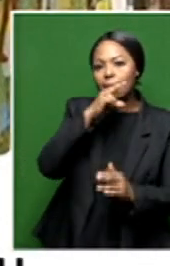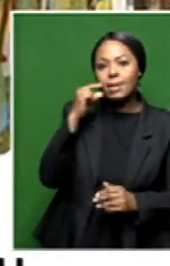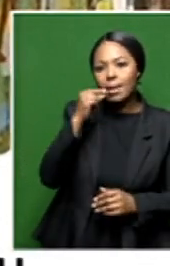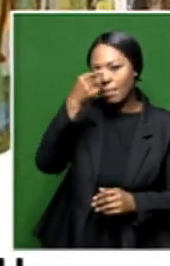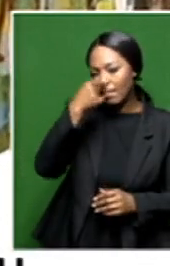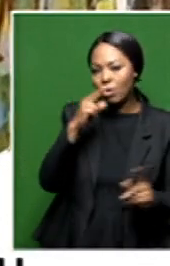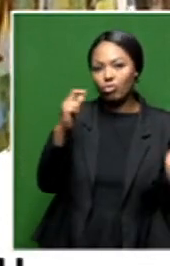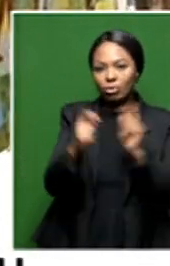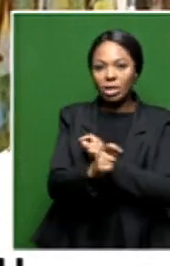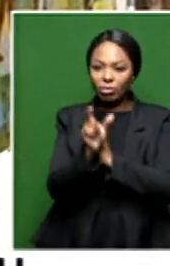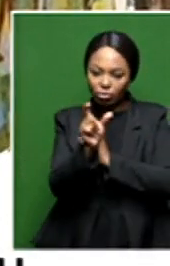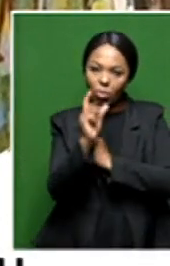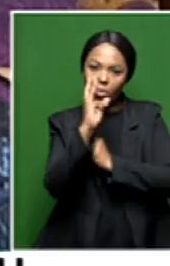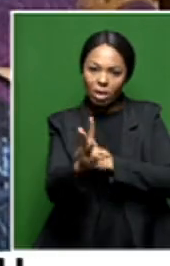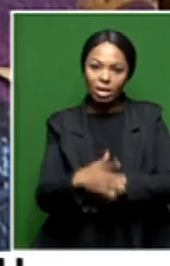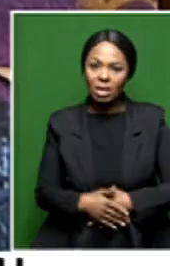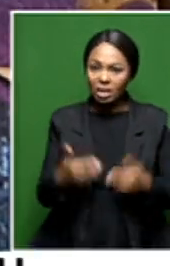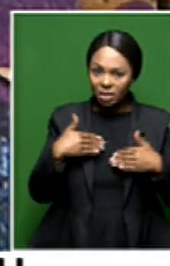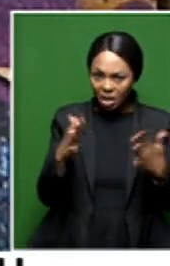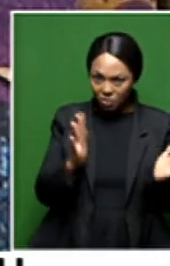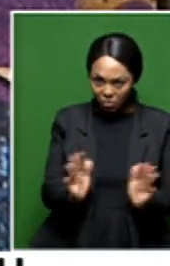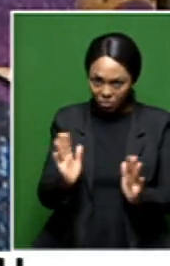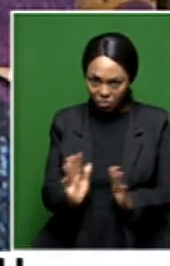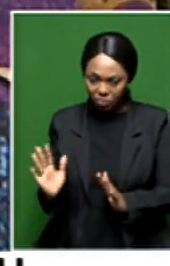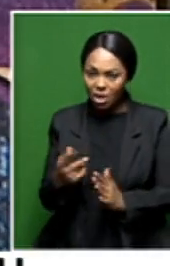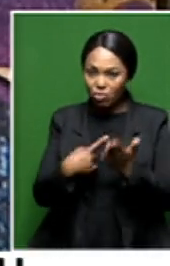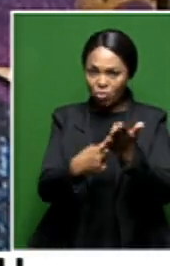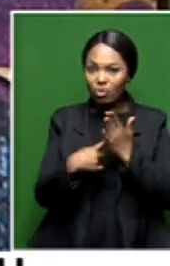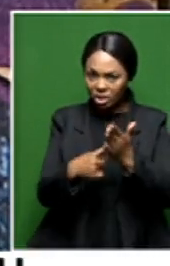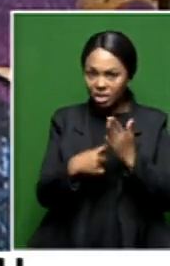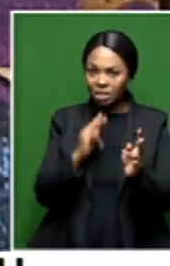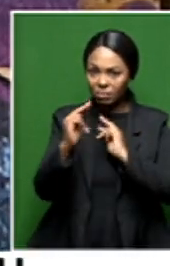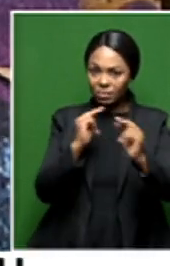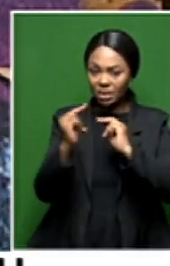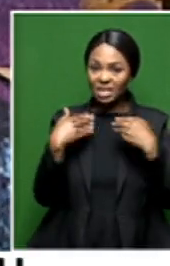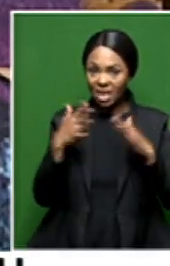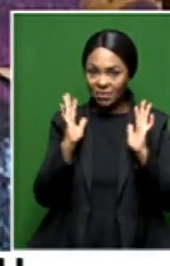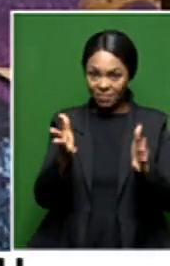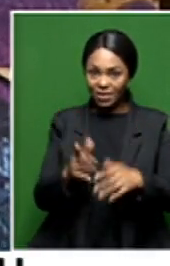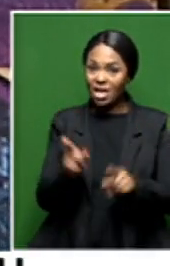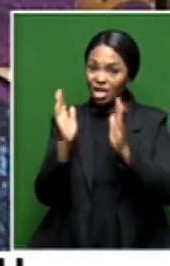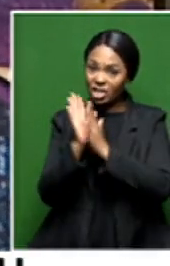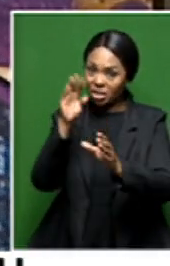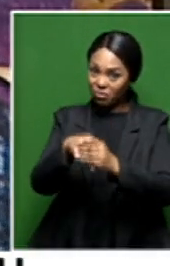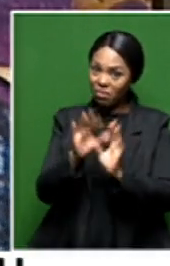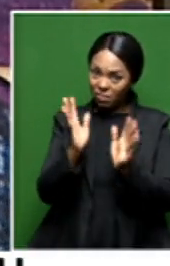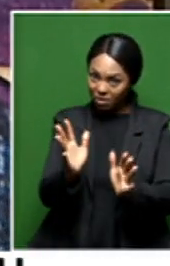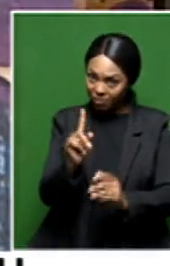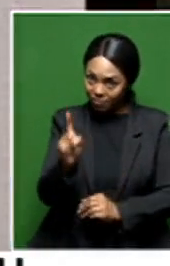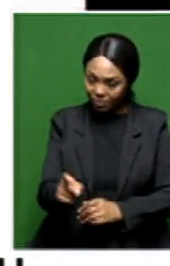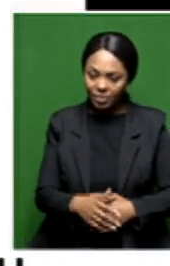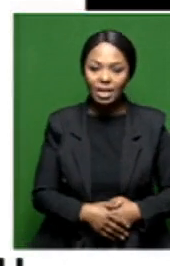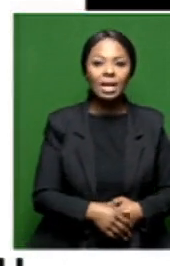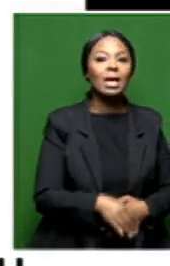point if negotiations have already started and if the church has been involved? Yes, indeed. In fact, this is